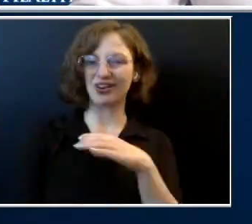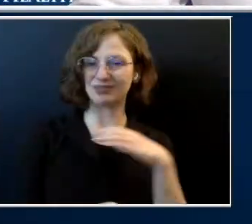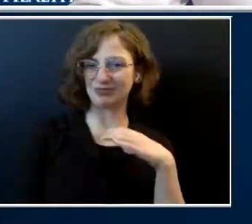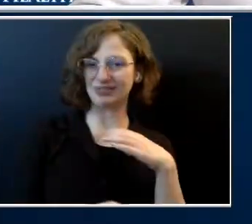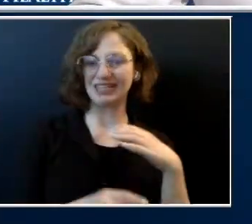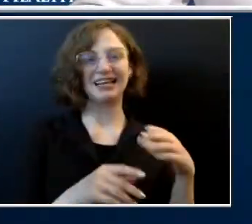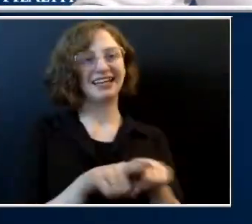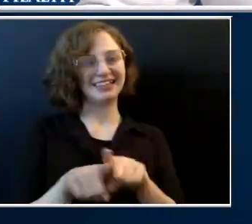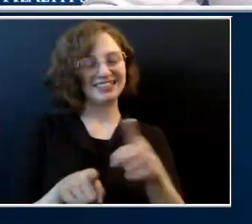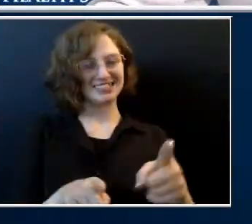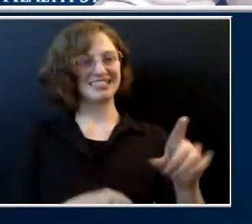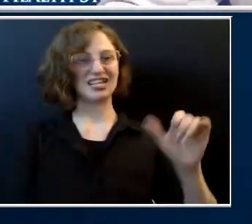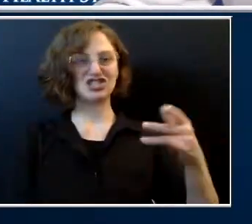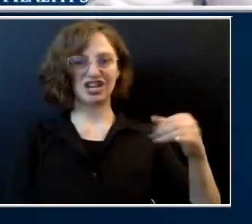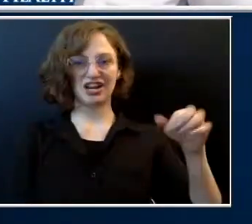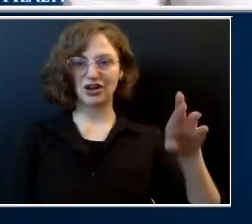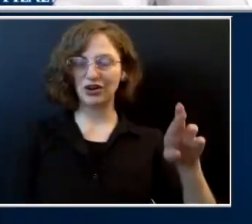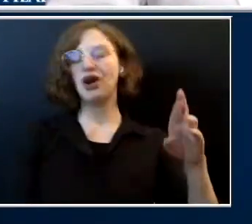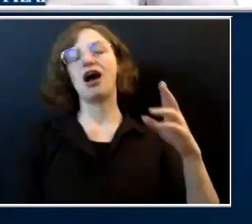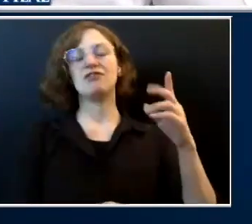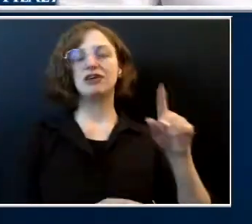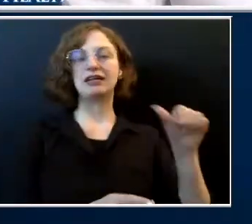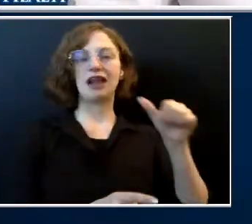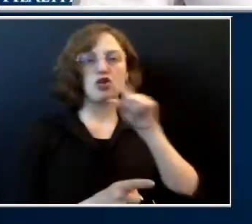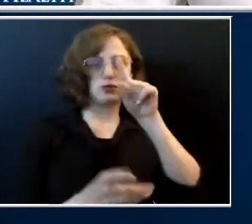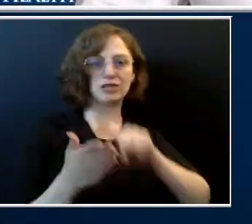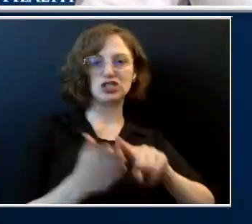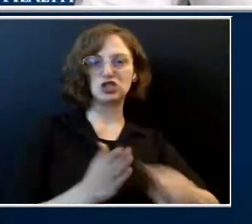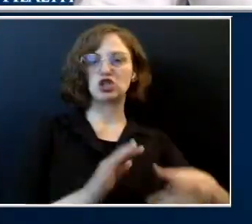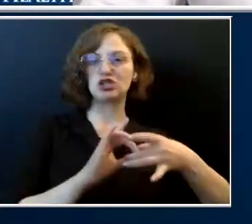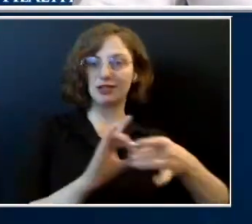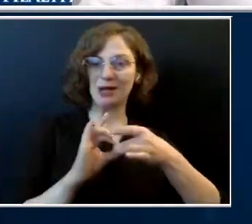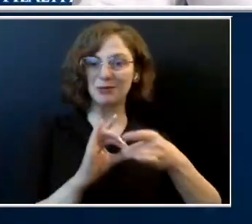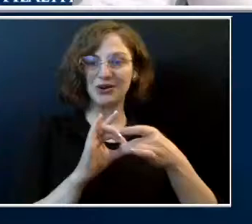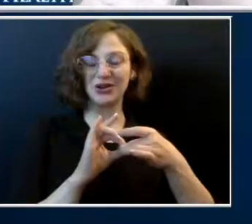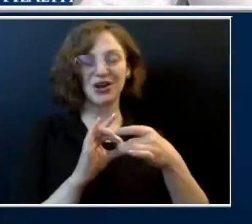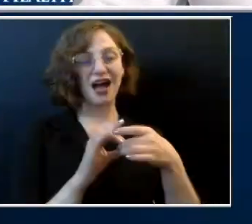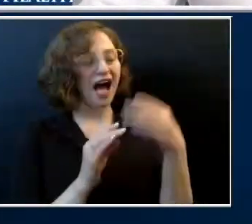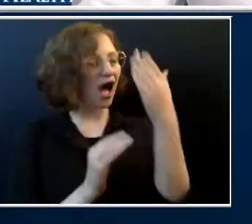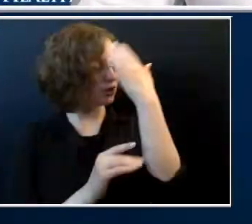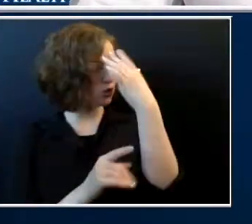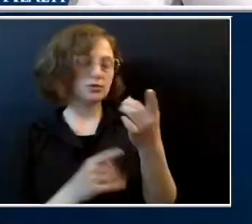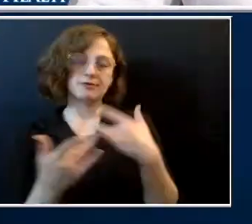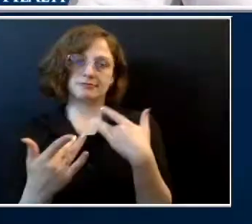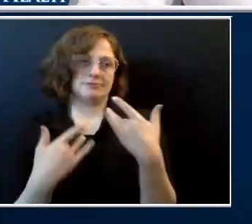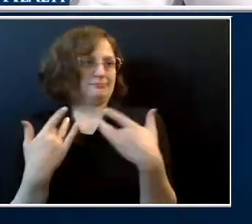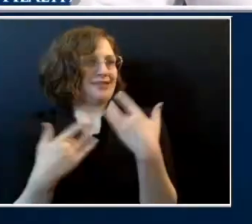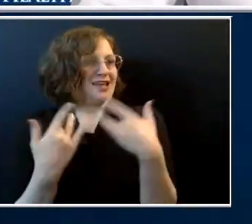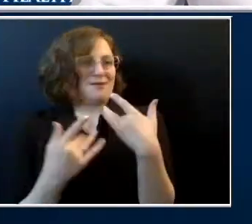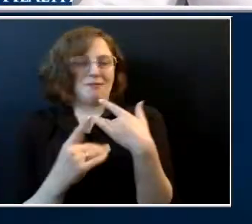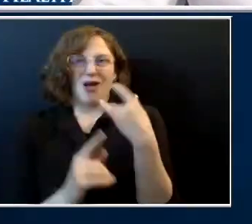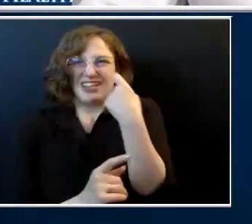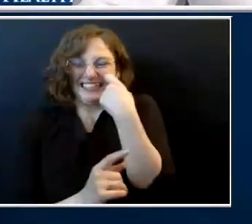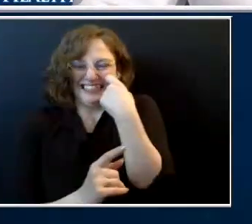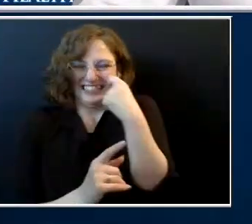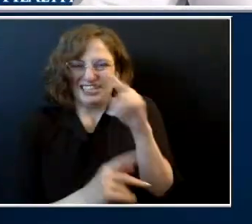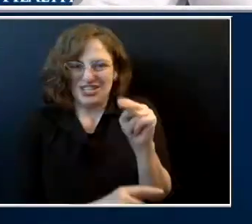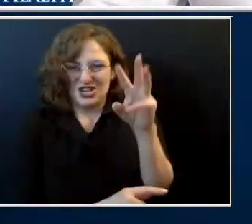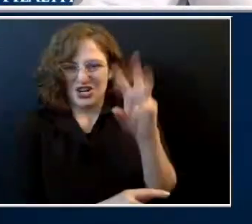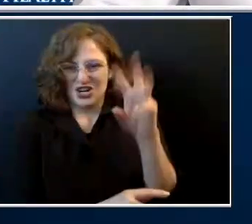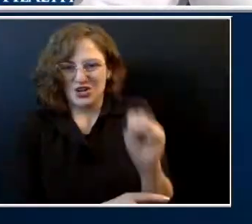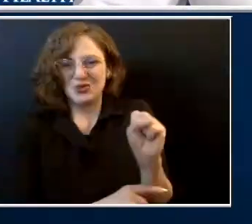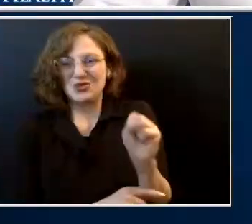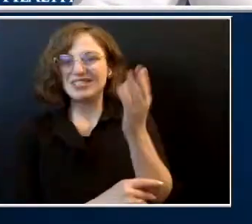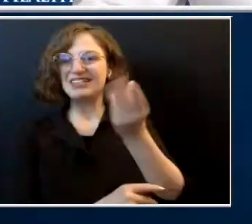Collaborative. Dr. Abdallah, I know this is the news you have been waiting for. Tell us a little bit about the CAR Ts that were voted on and what